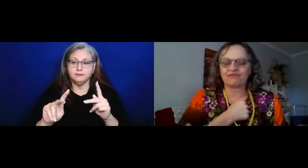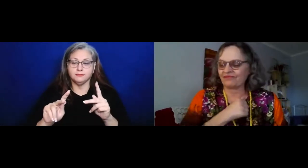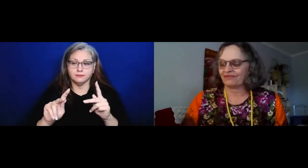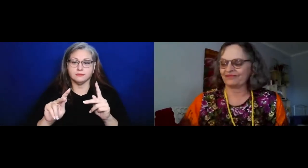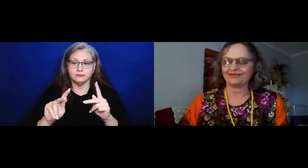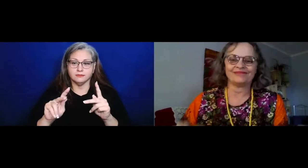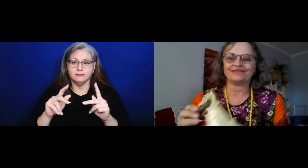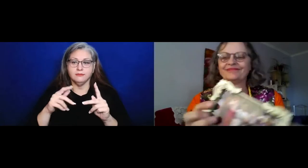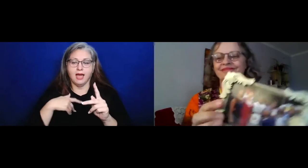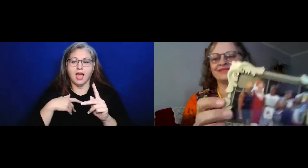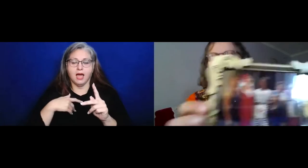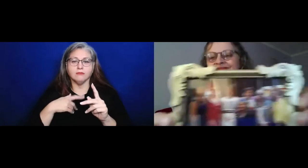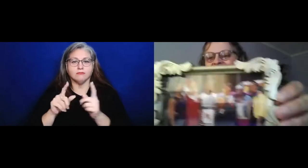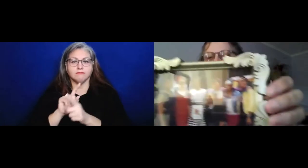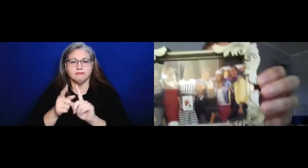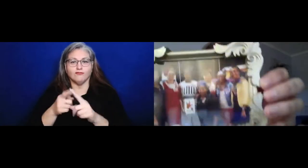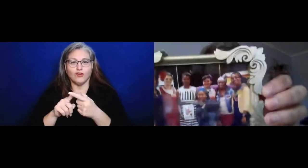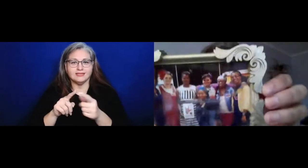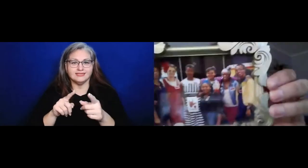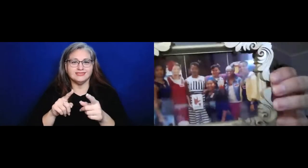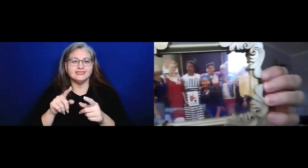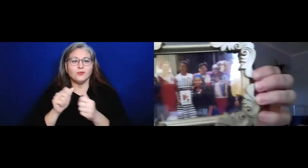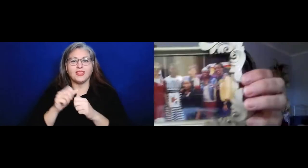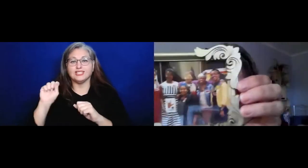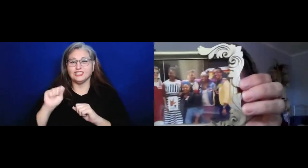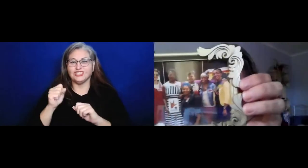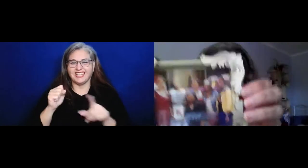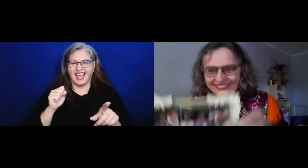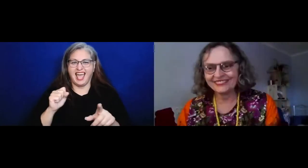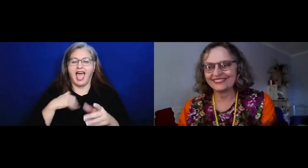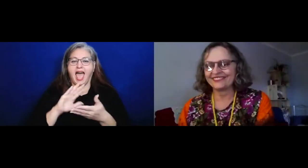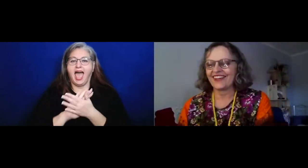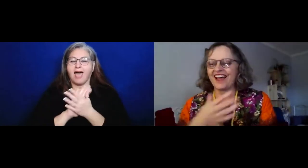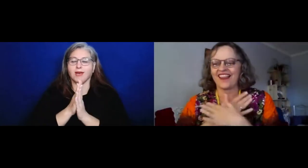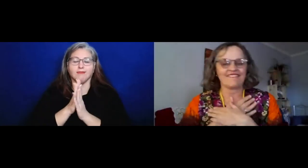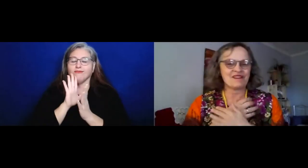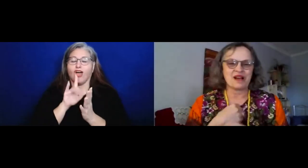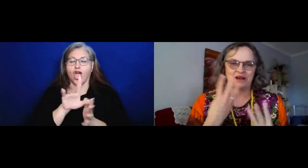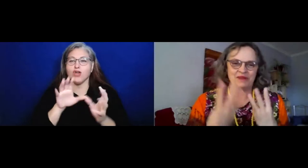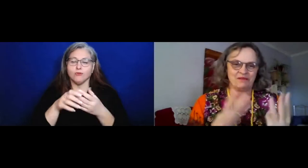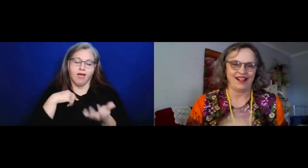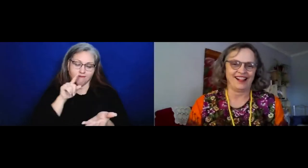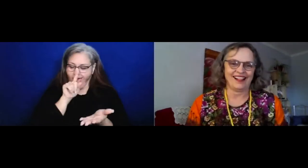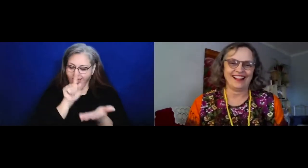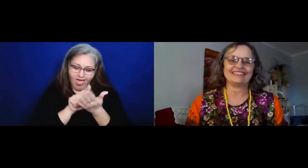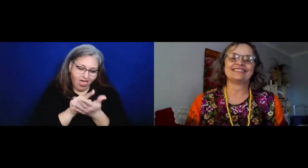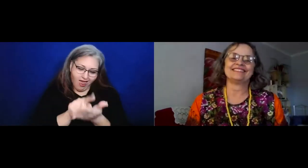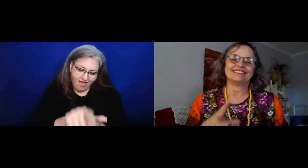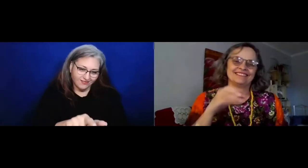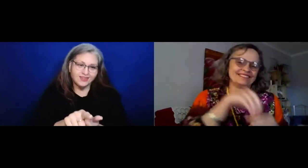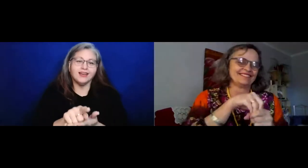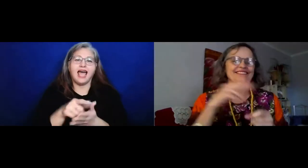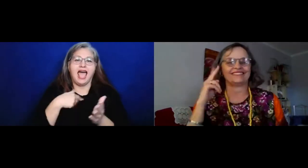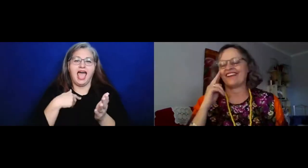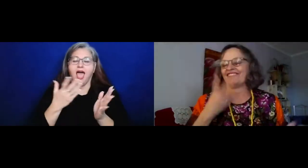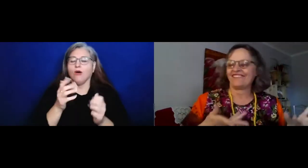made friends with TMF and I basically fell in love with the group. And I absolutely